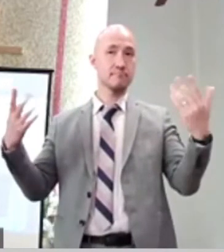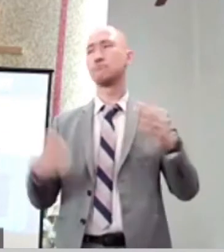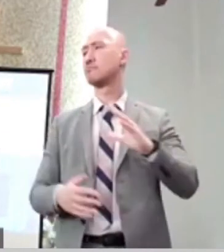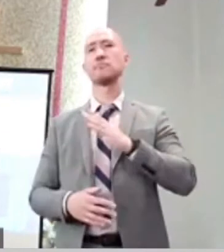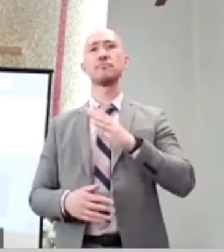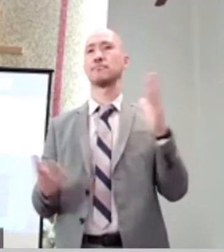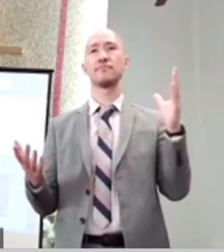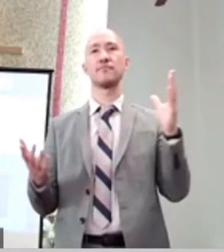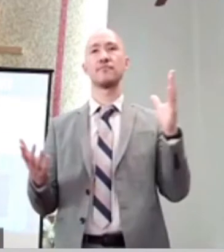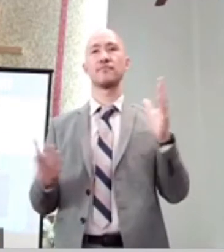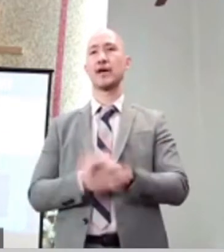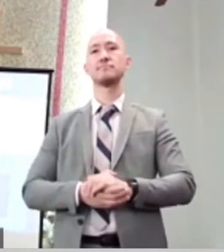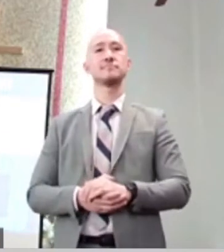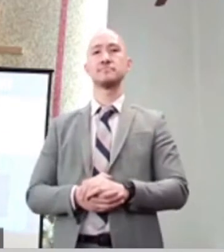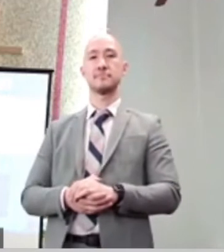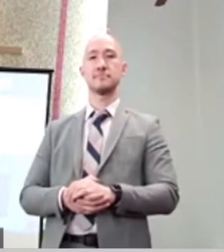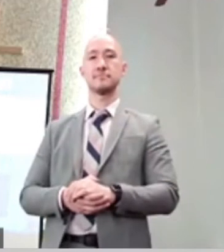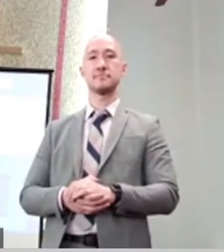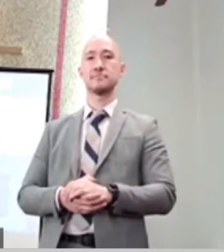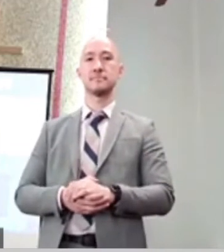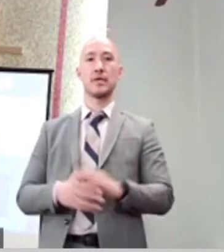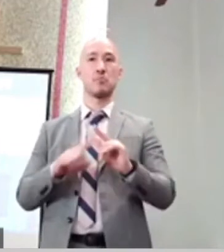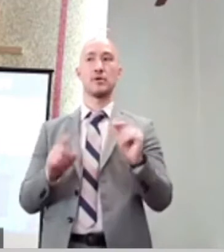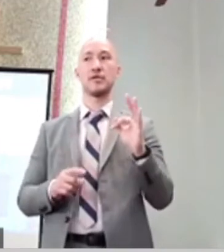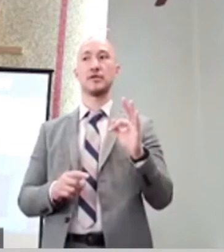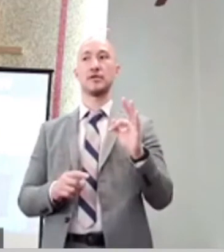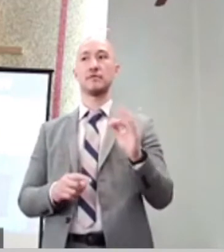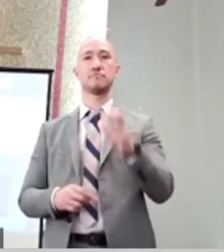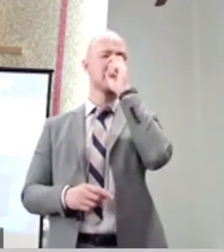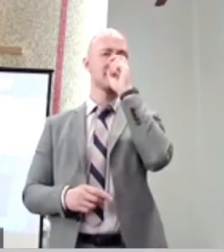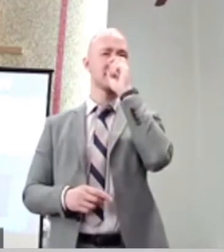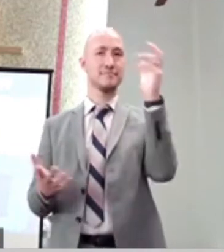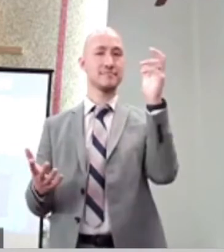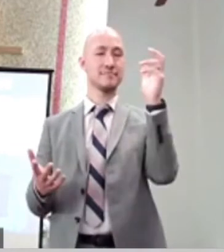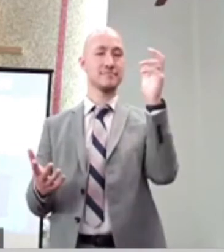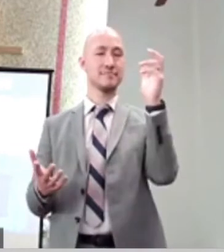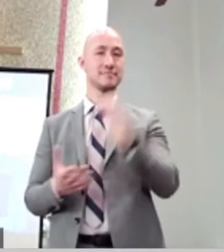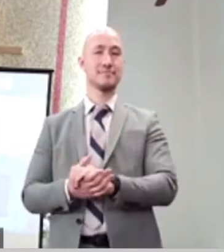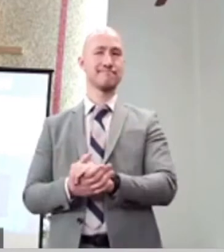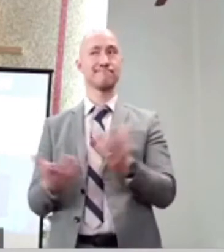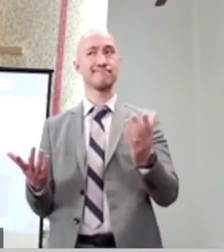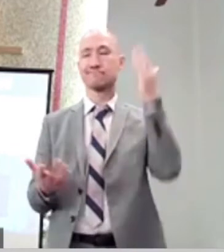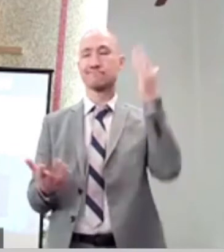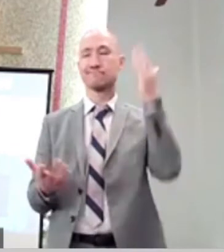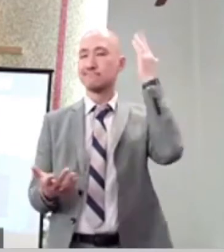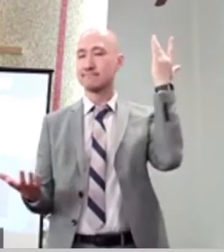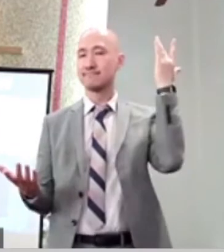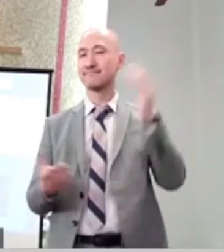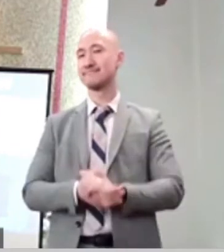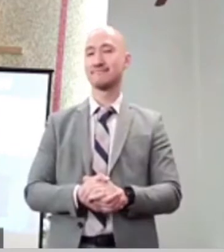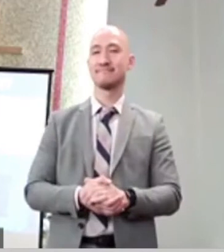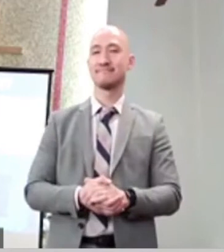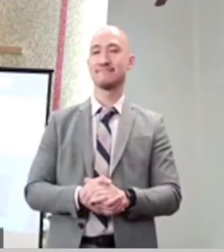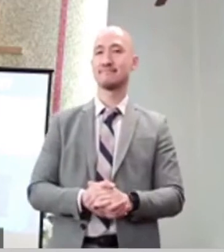messes with my lungs and stuff. And, you know, that's a legitimate thing, right? But other than that, I'm good to go with anything else you got for me.